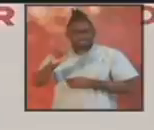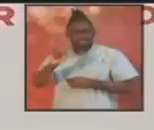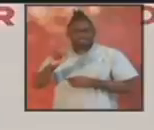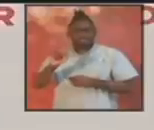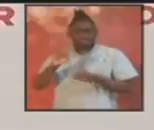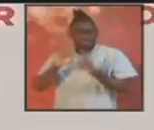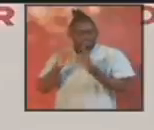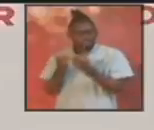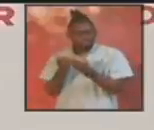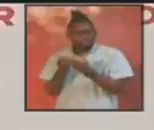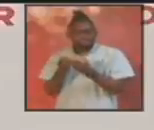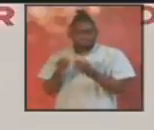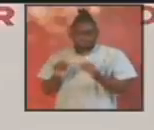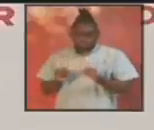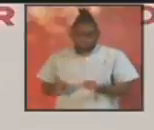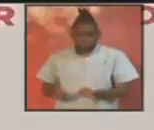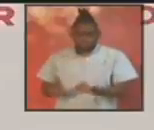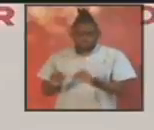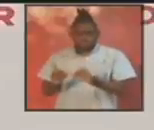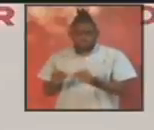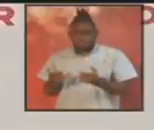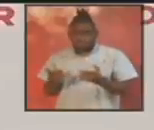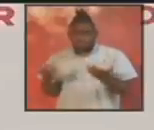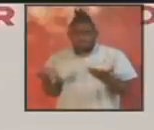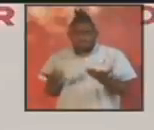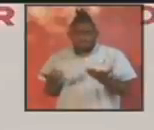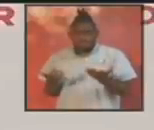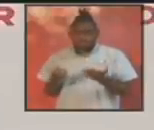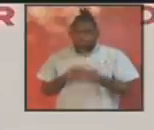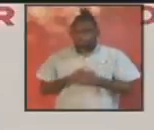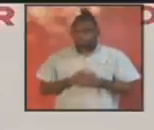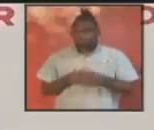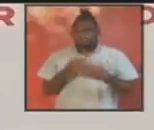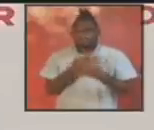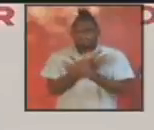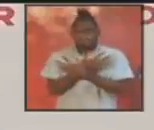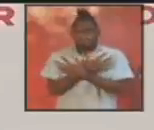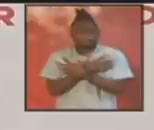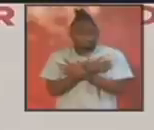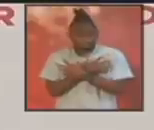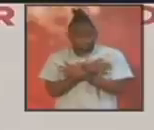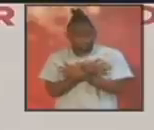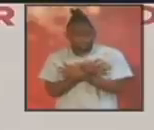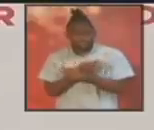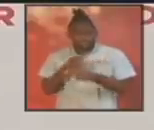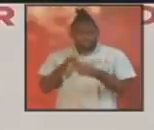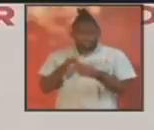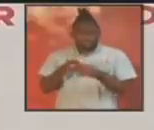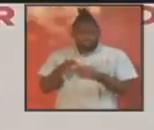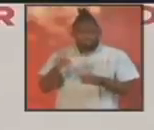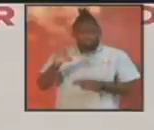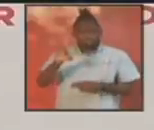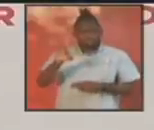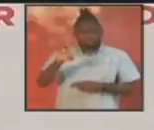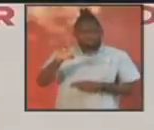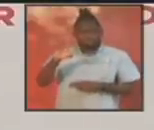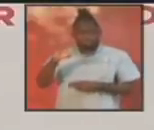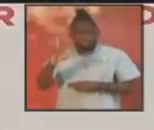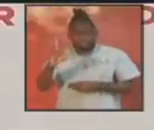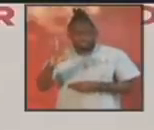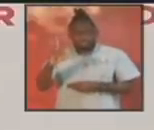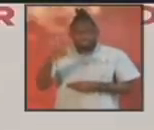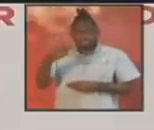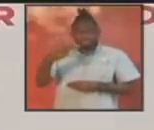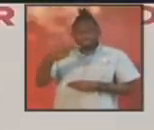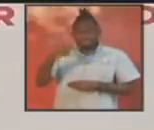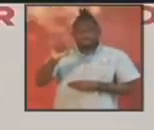deceased red howler monkeys in particular in the forested areas. And this has been going on for many, many years, for decades.